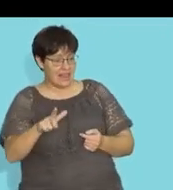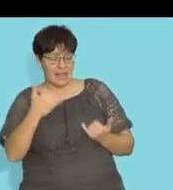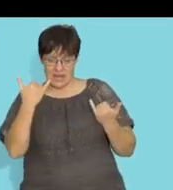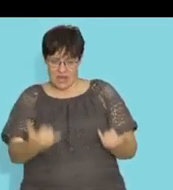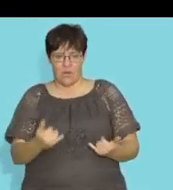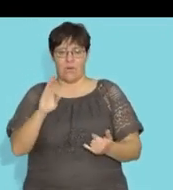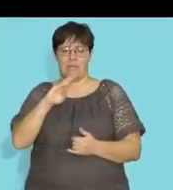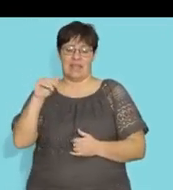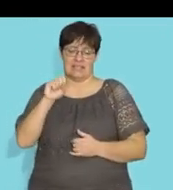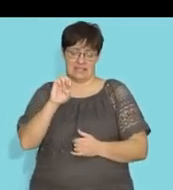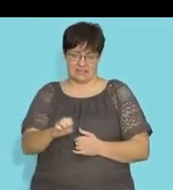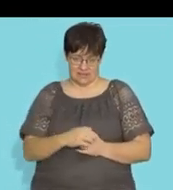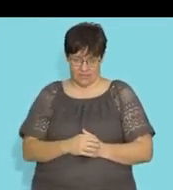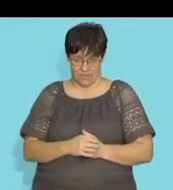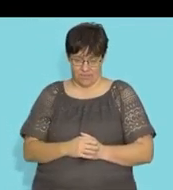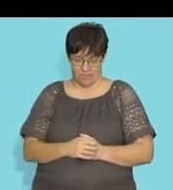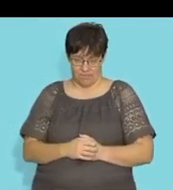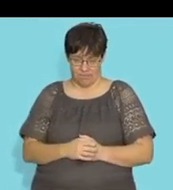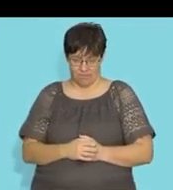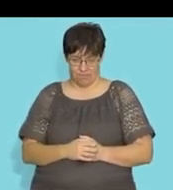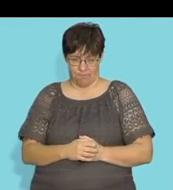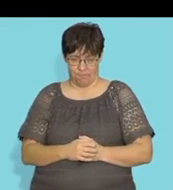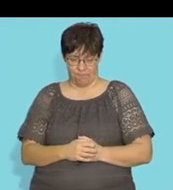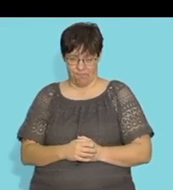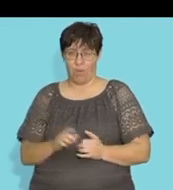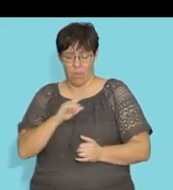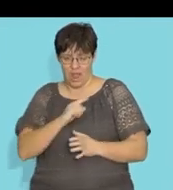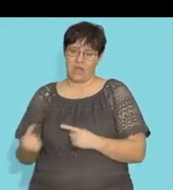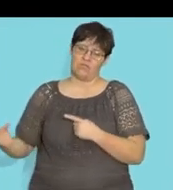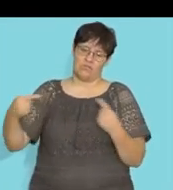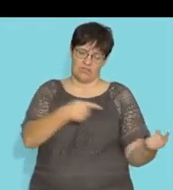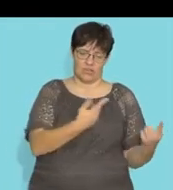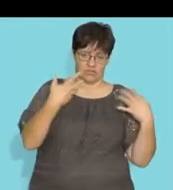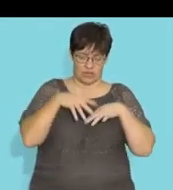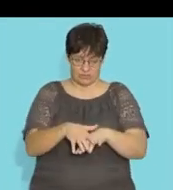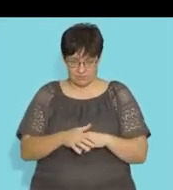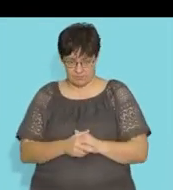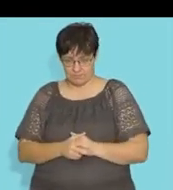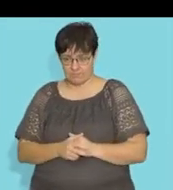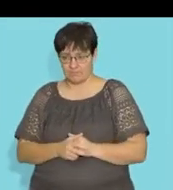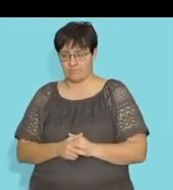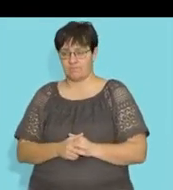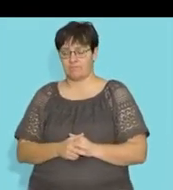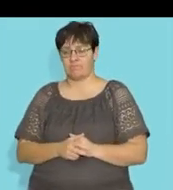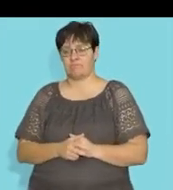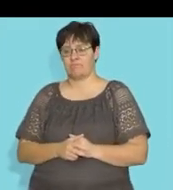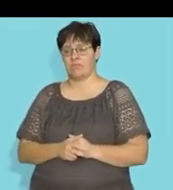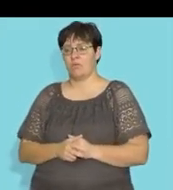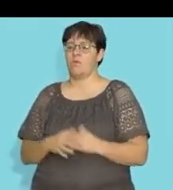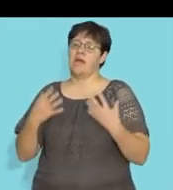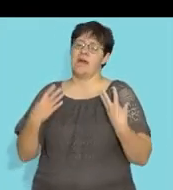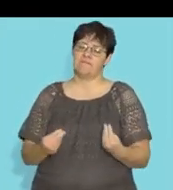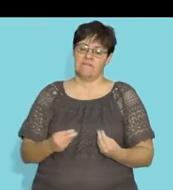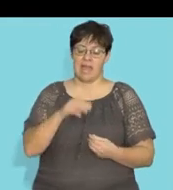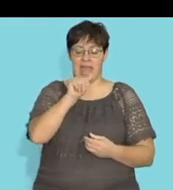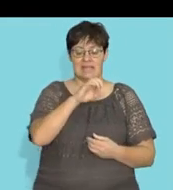chloride ion your base in your reverse reaction. Right, so when we